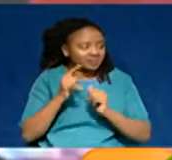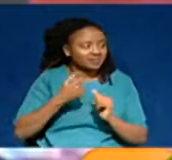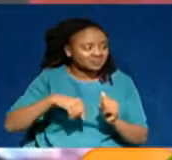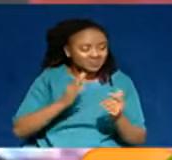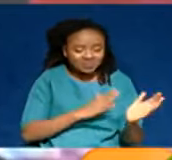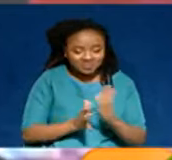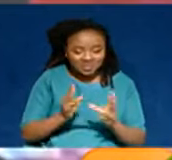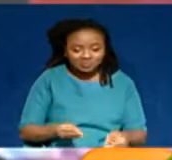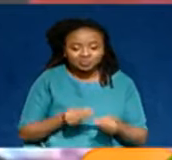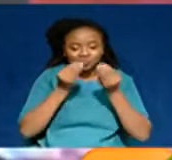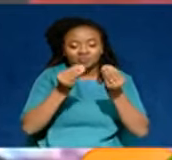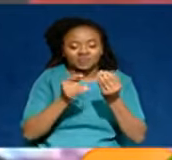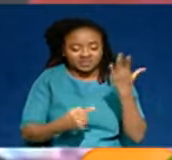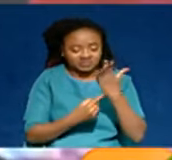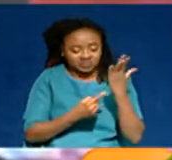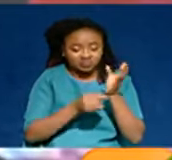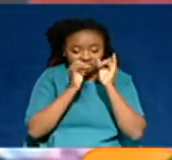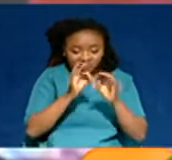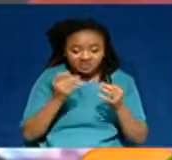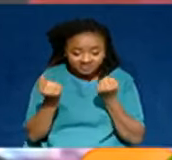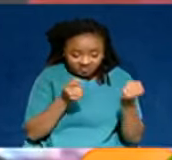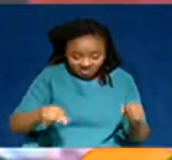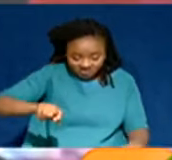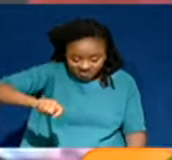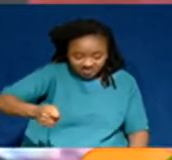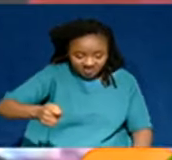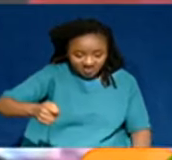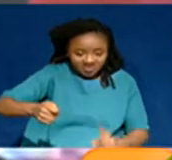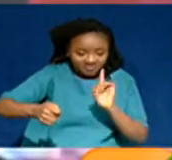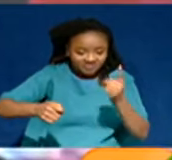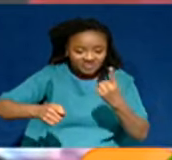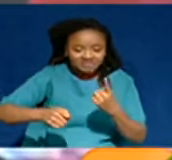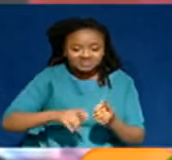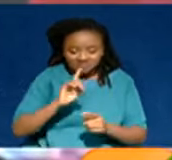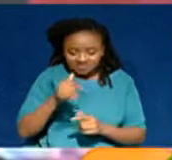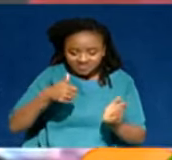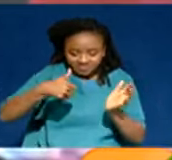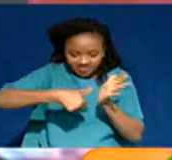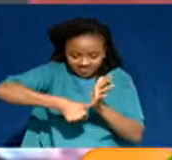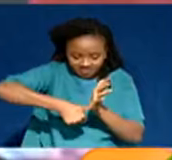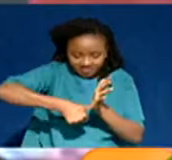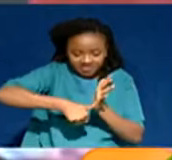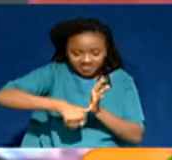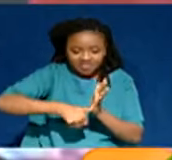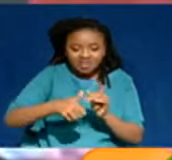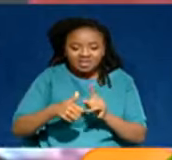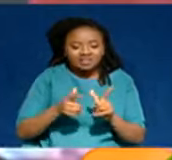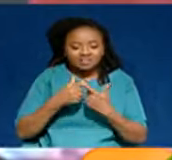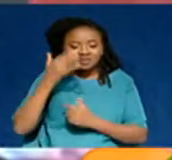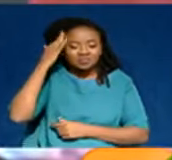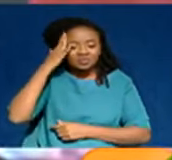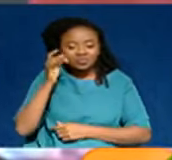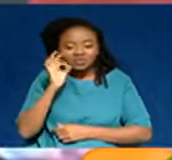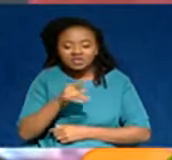technology where for the driver to ignite the engine of the vehicle, he has to put his own biometrics so that the question of a driver